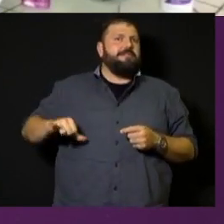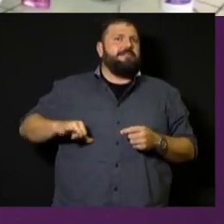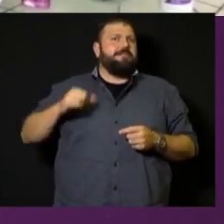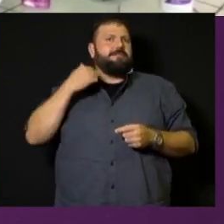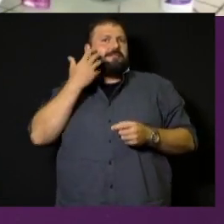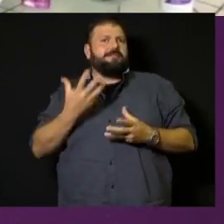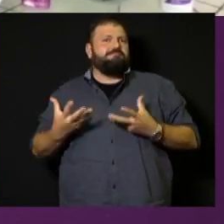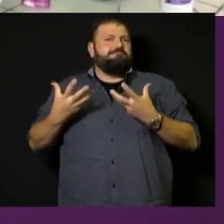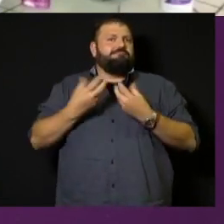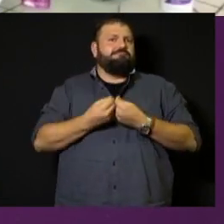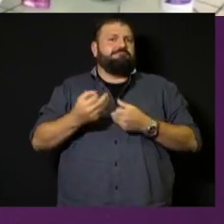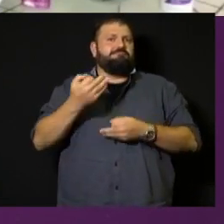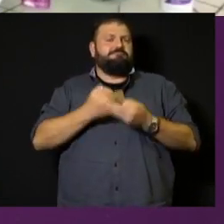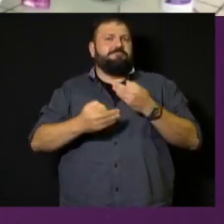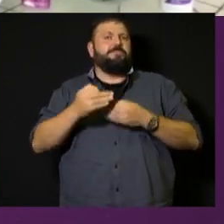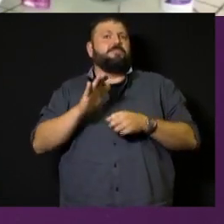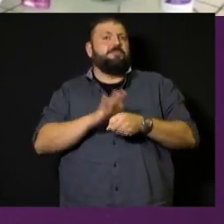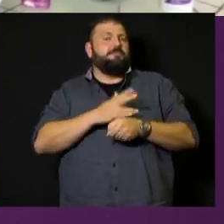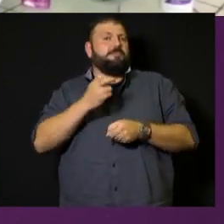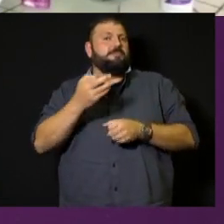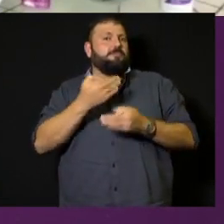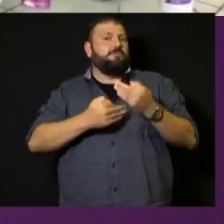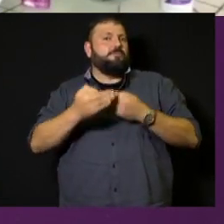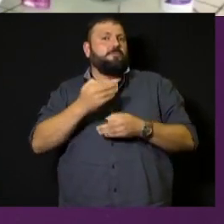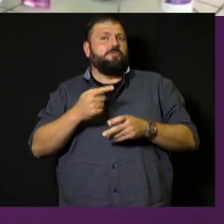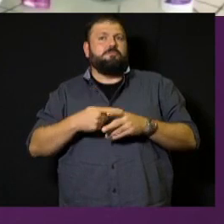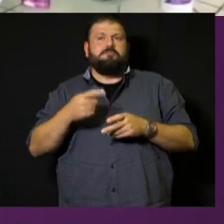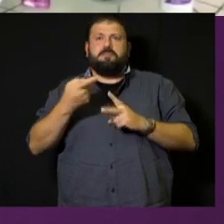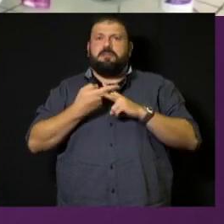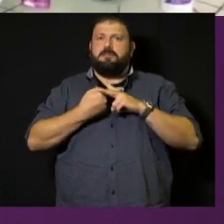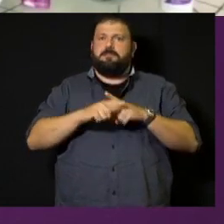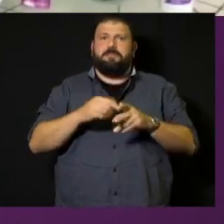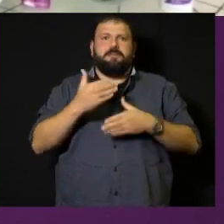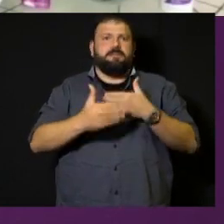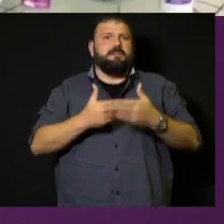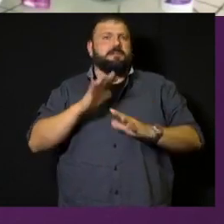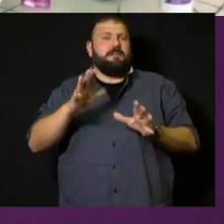opportunity, and it's having a